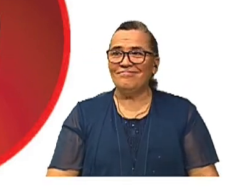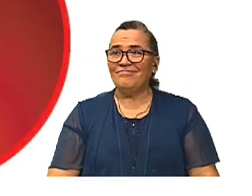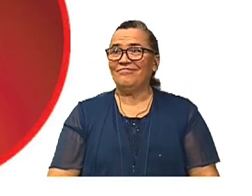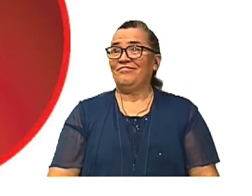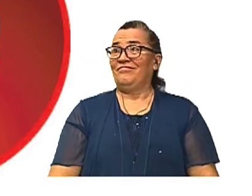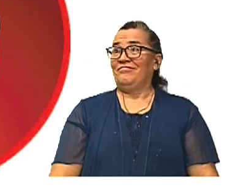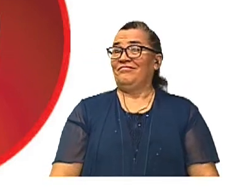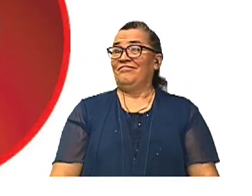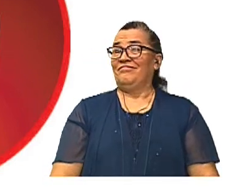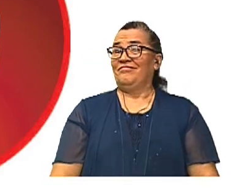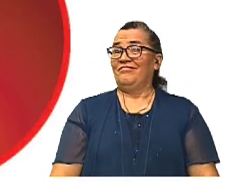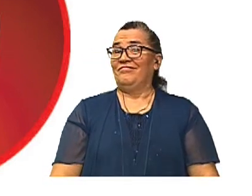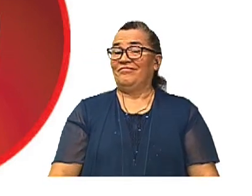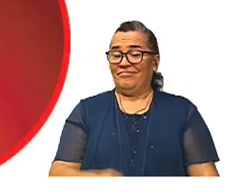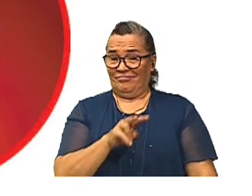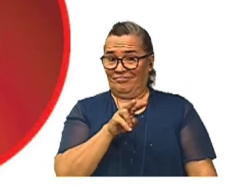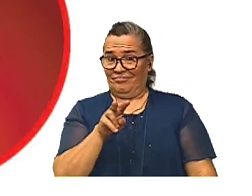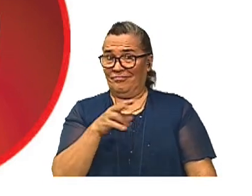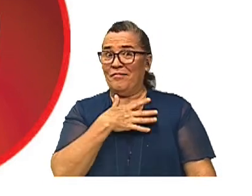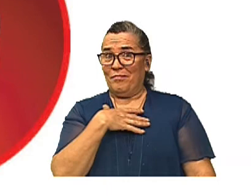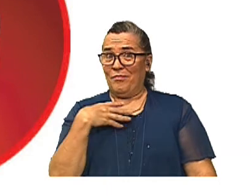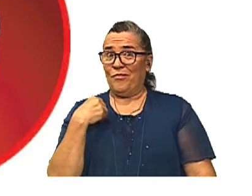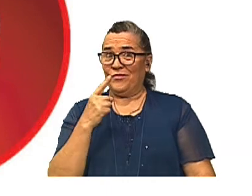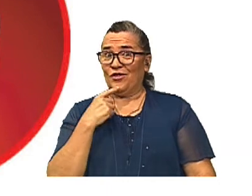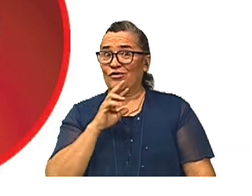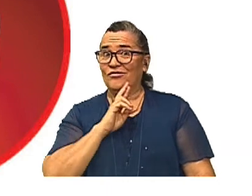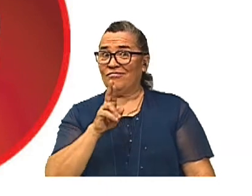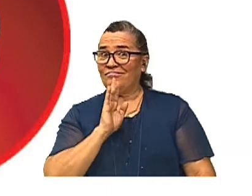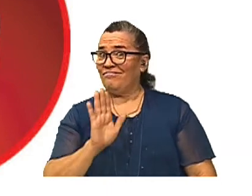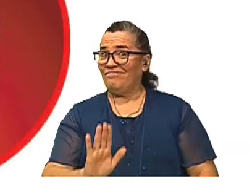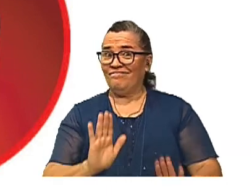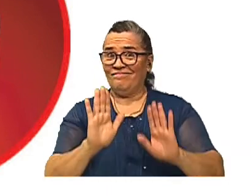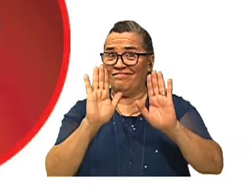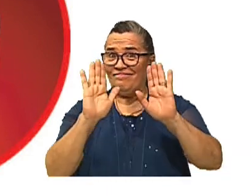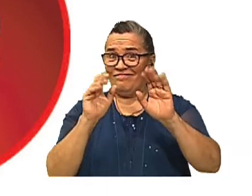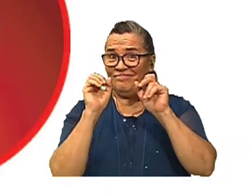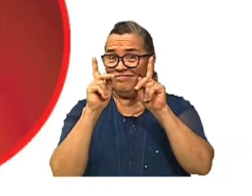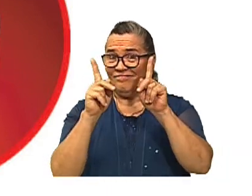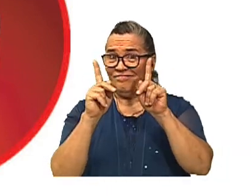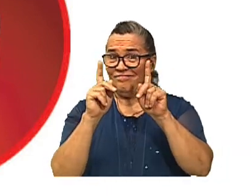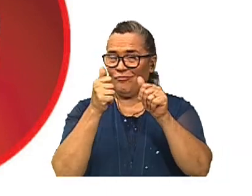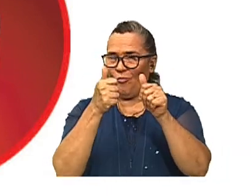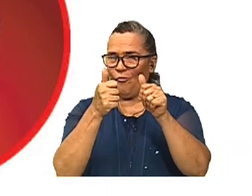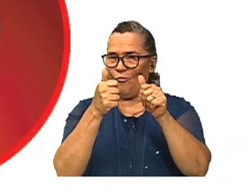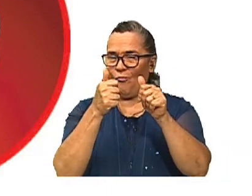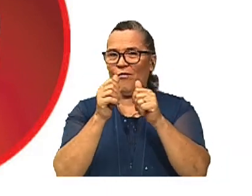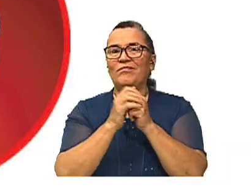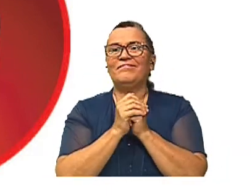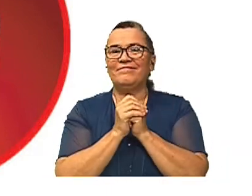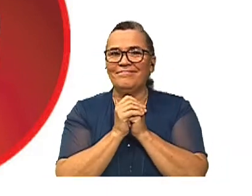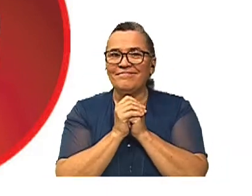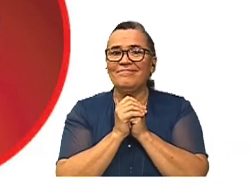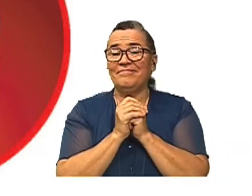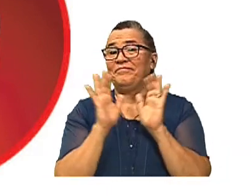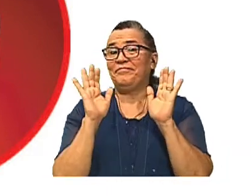Oh, I like your answers. Excellent, guys. Okay, very good. Okay, let's go